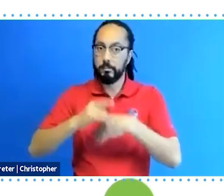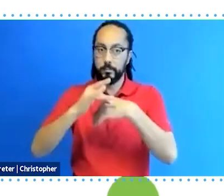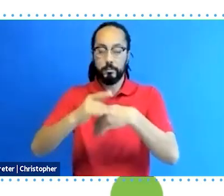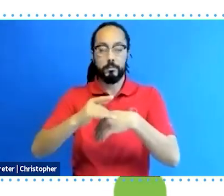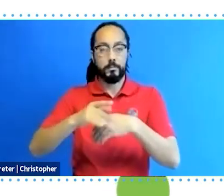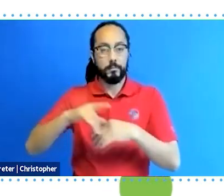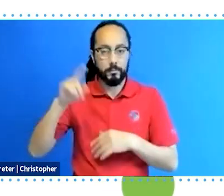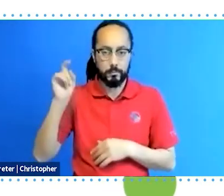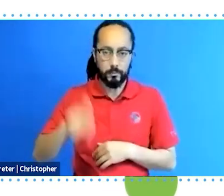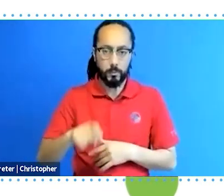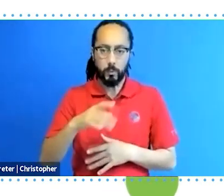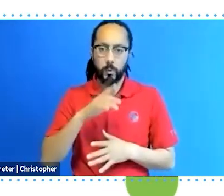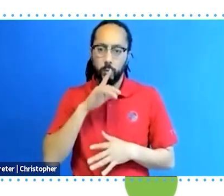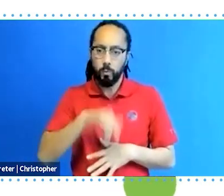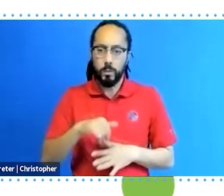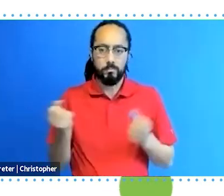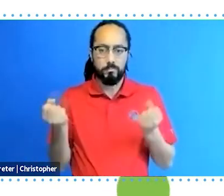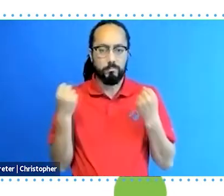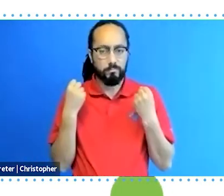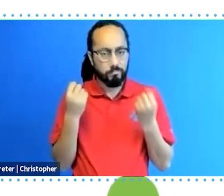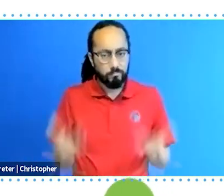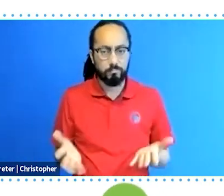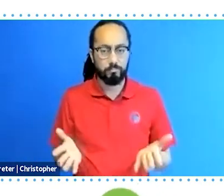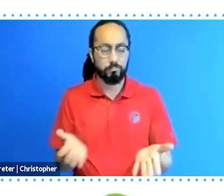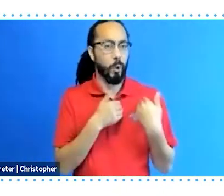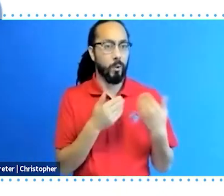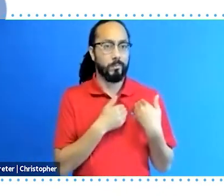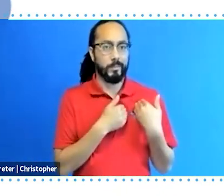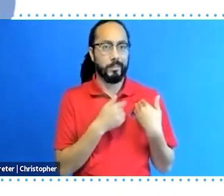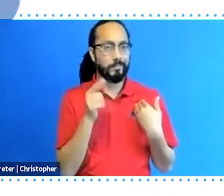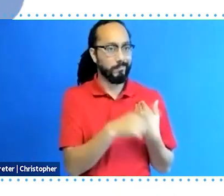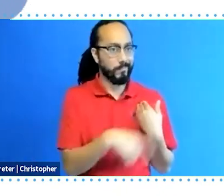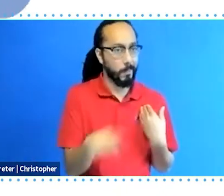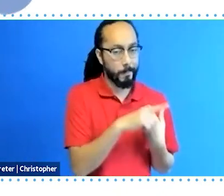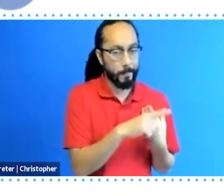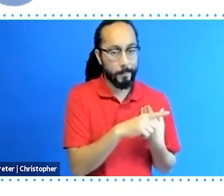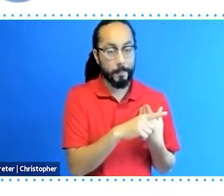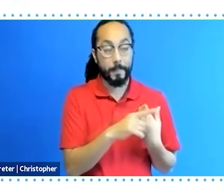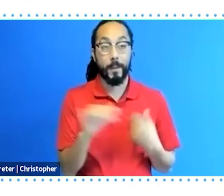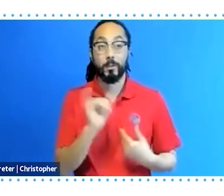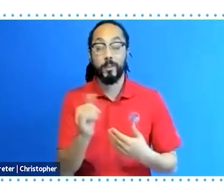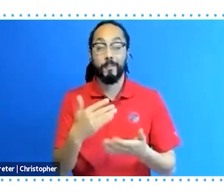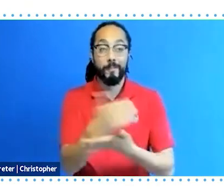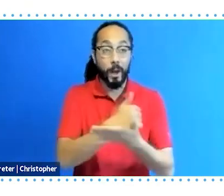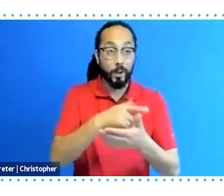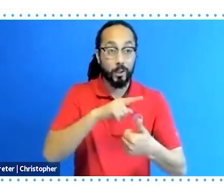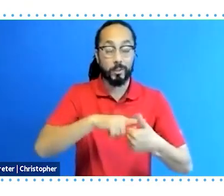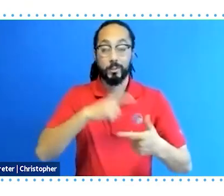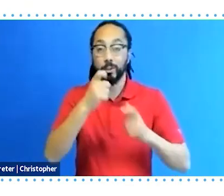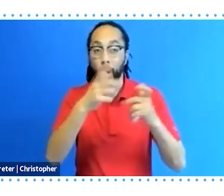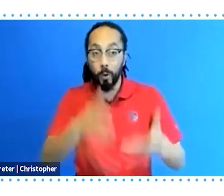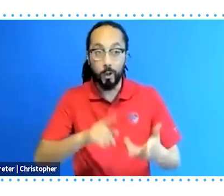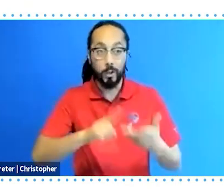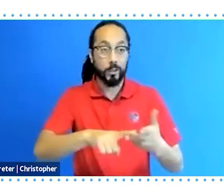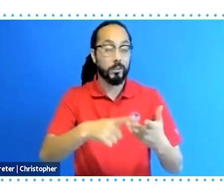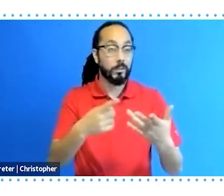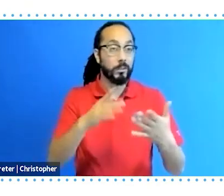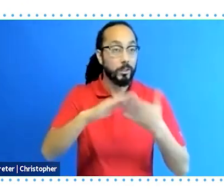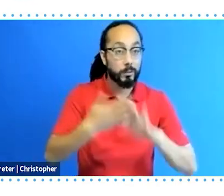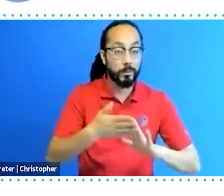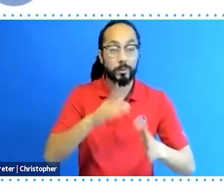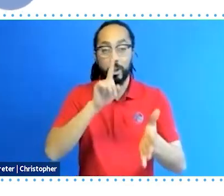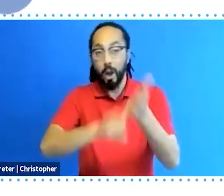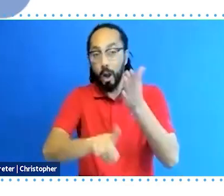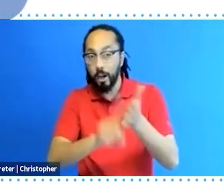really intense amount of accountability, in addition to funder accountability, donor accountability, community accountability, audits,